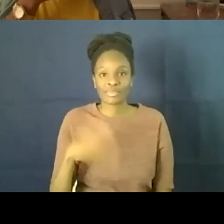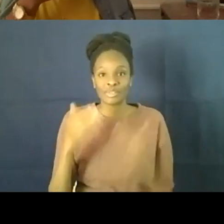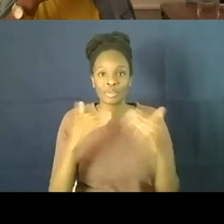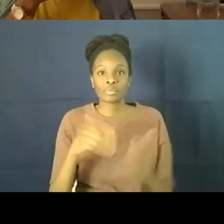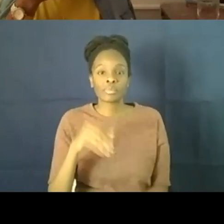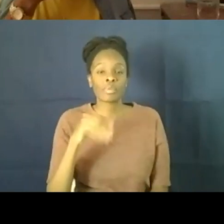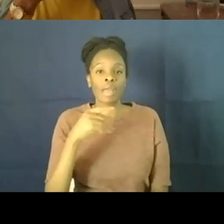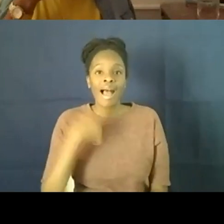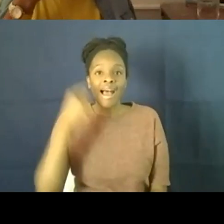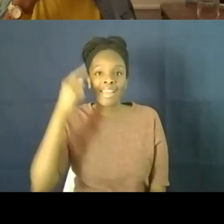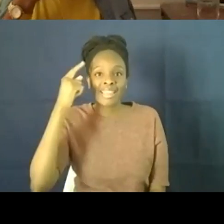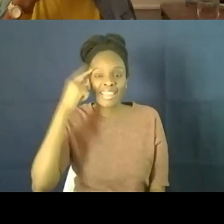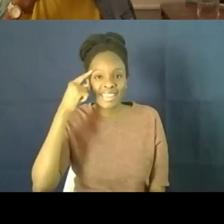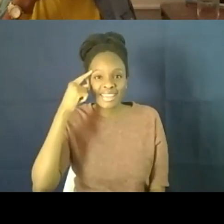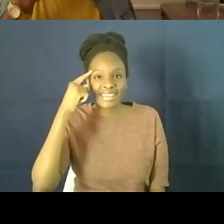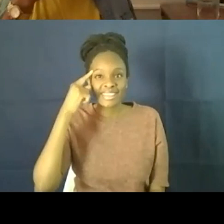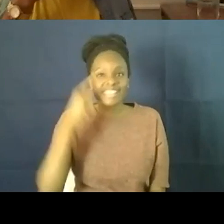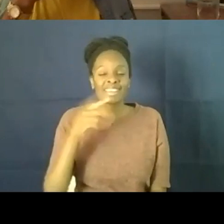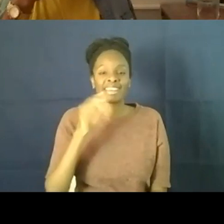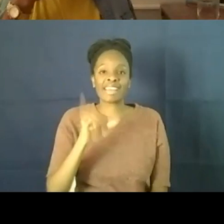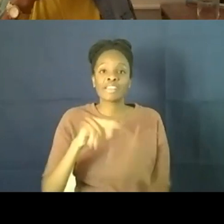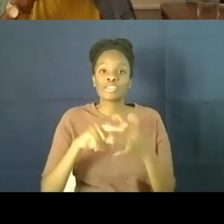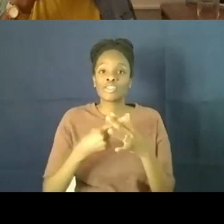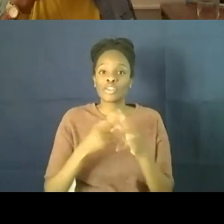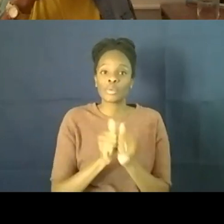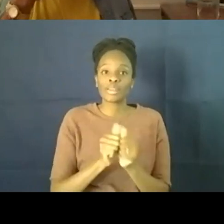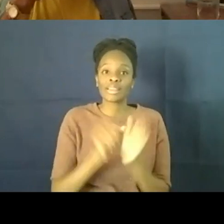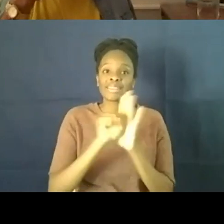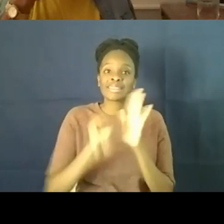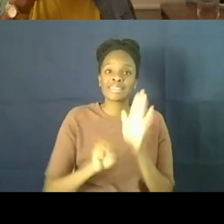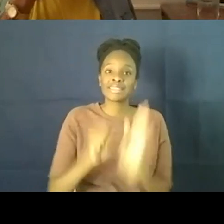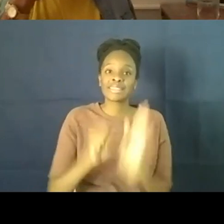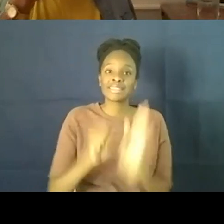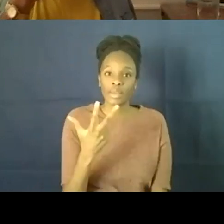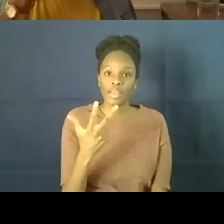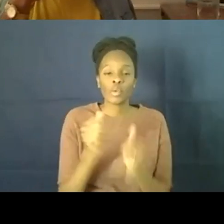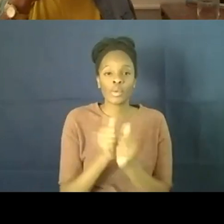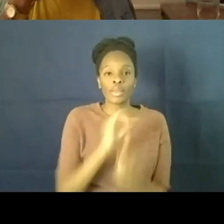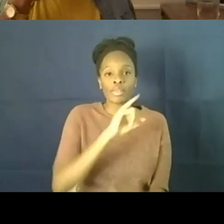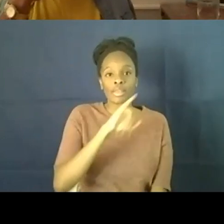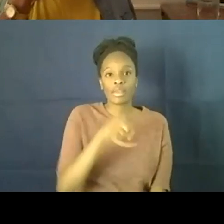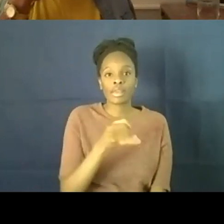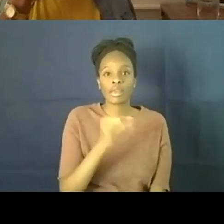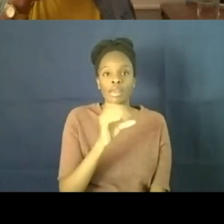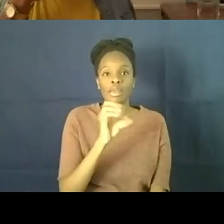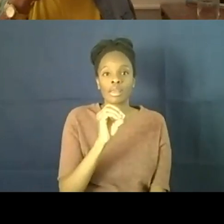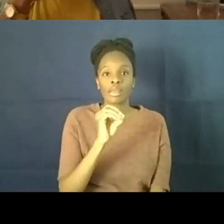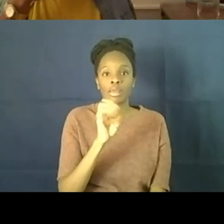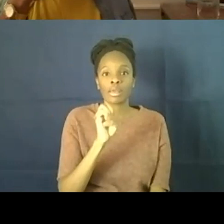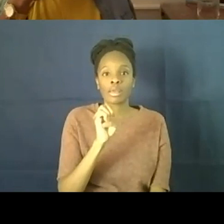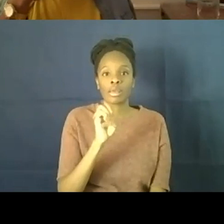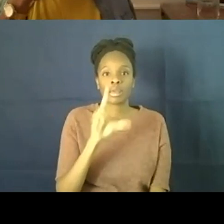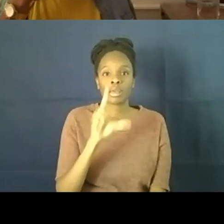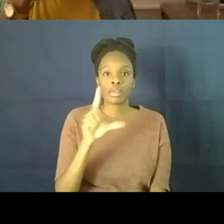meta jokes actually started with season 3, and in that clip where like Joelle and with Joelle and